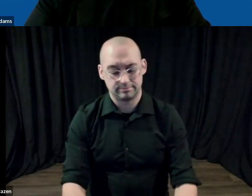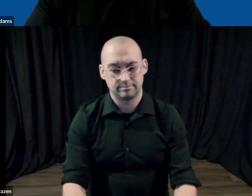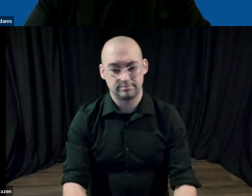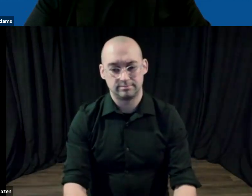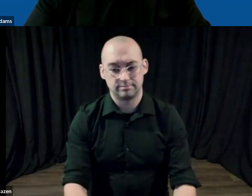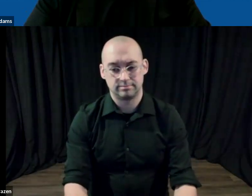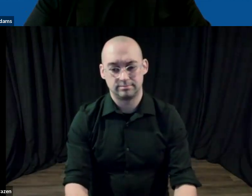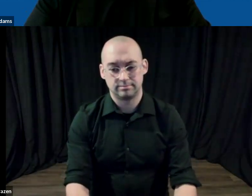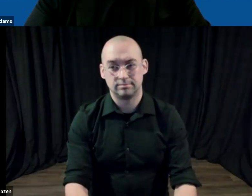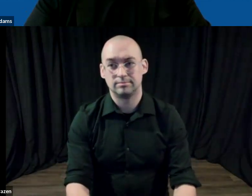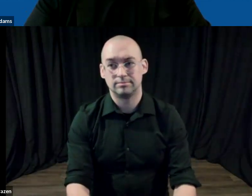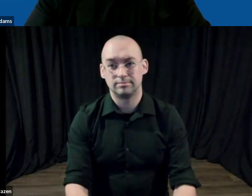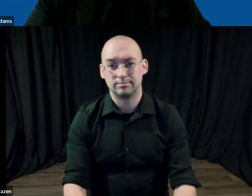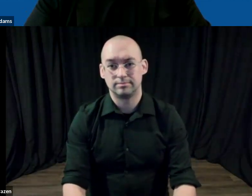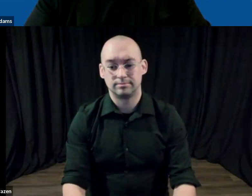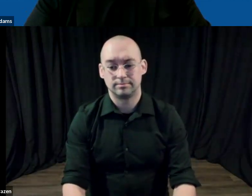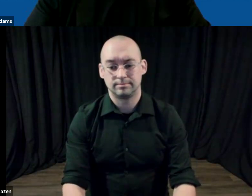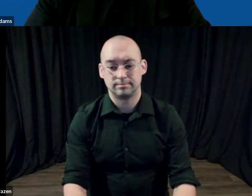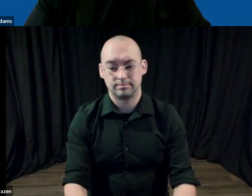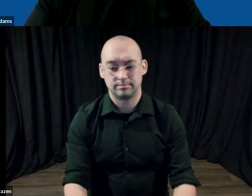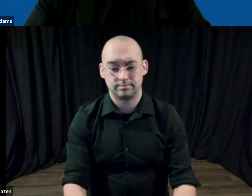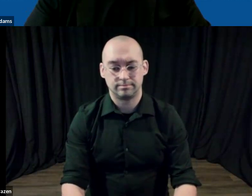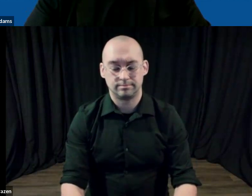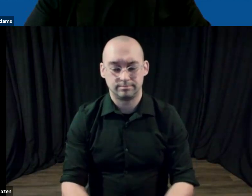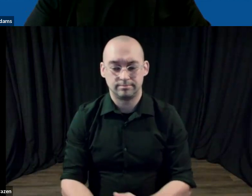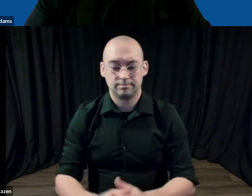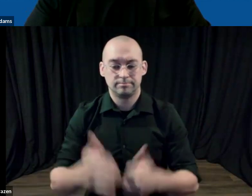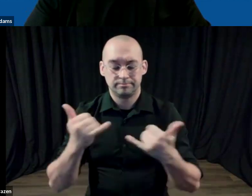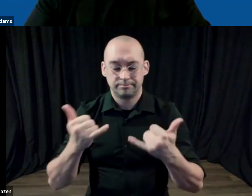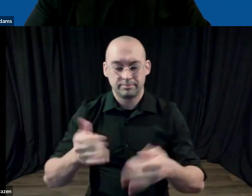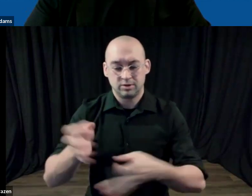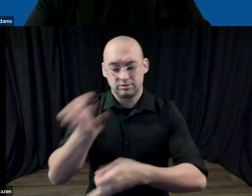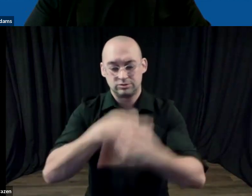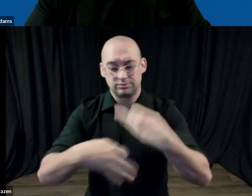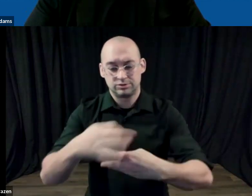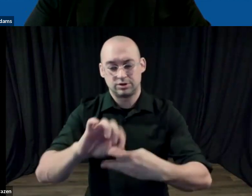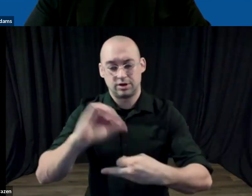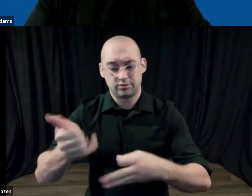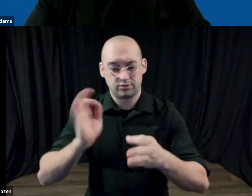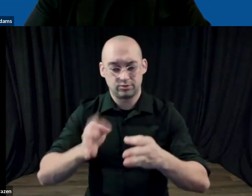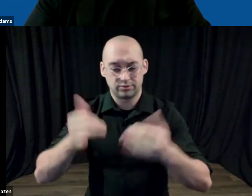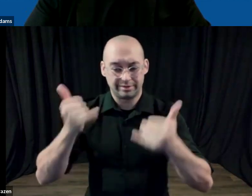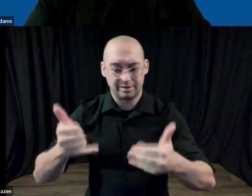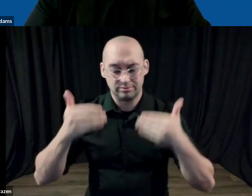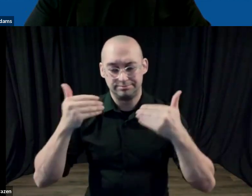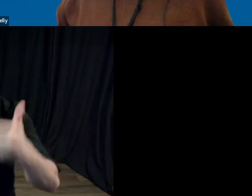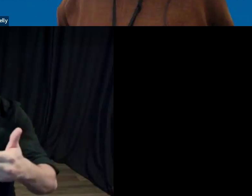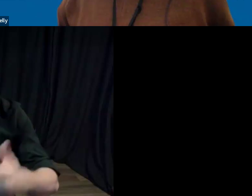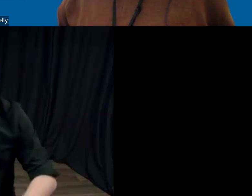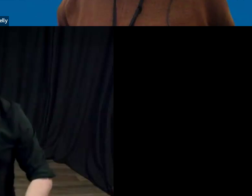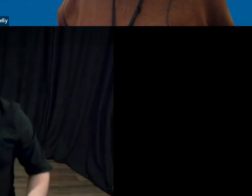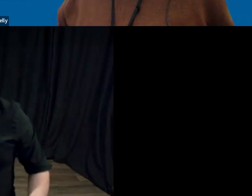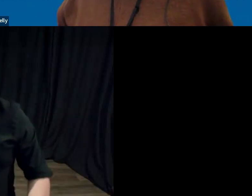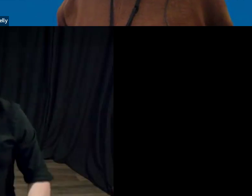section. And if we could move on to, and thank you for that, Alex Bond, also a principal with Broadband